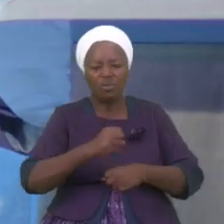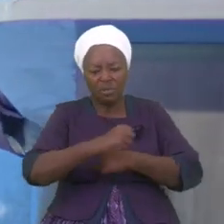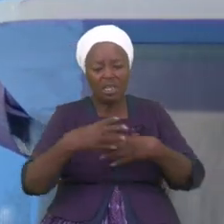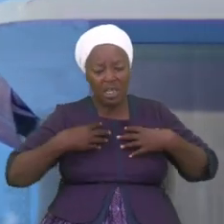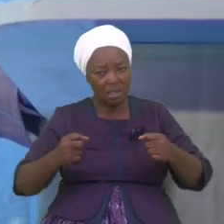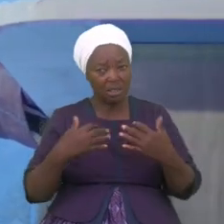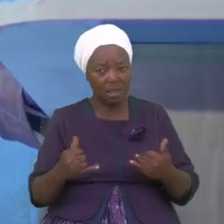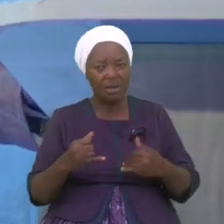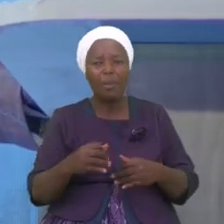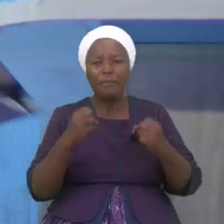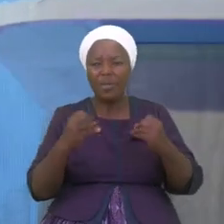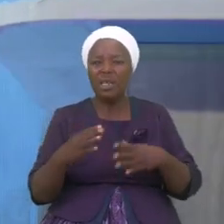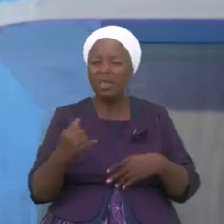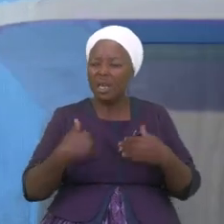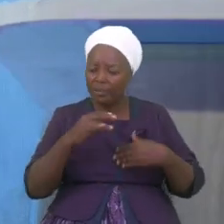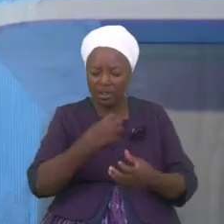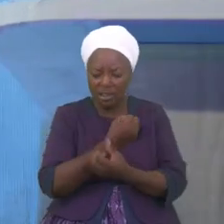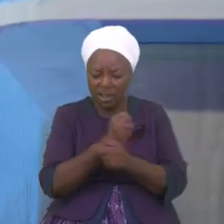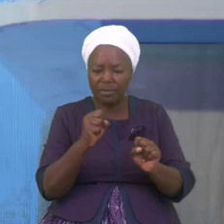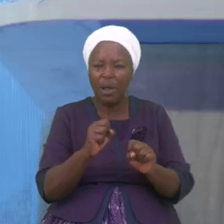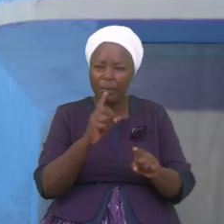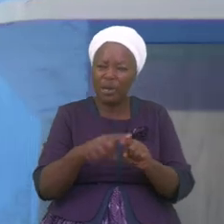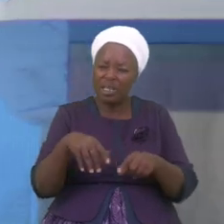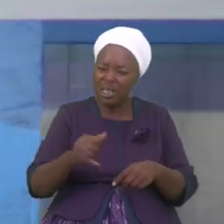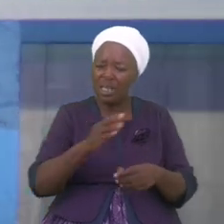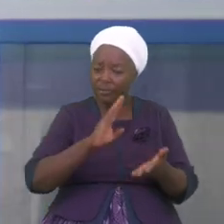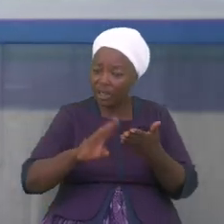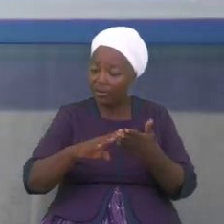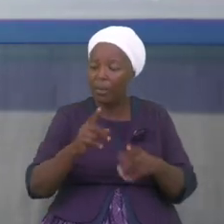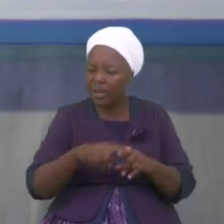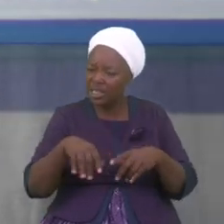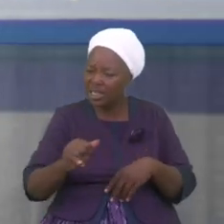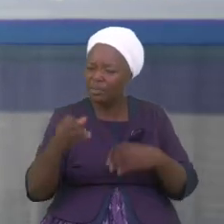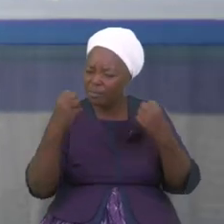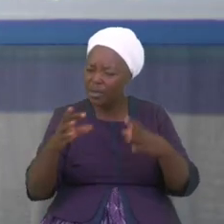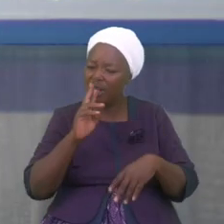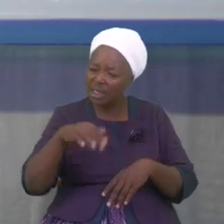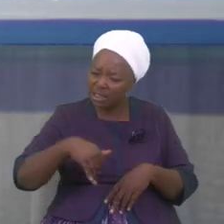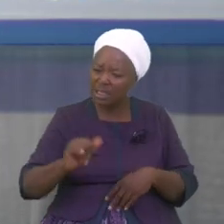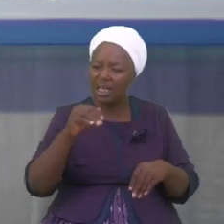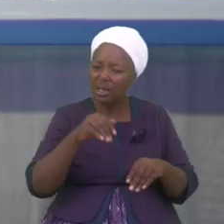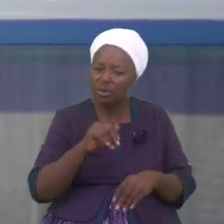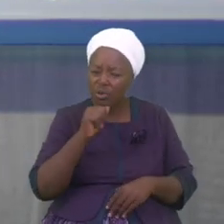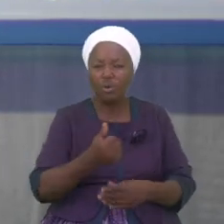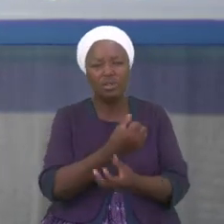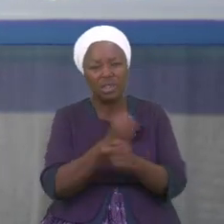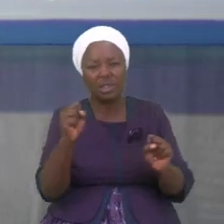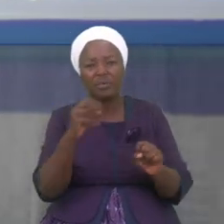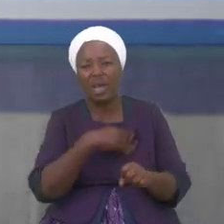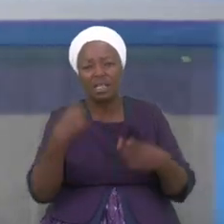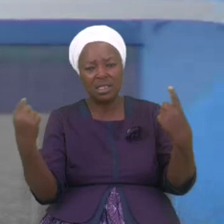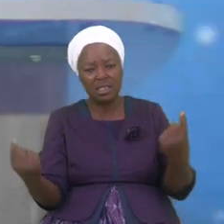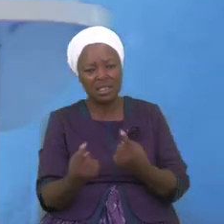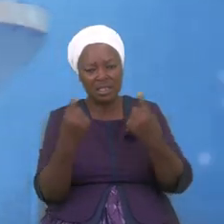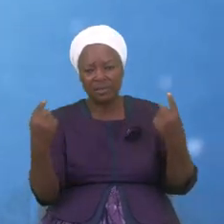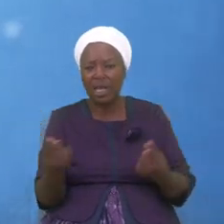sick. Many have been saved already, forgiven already, and many were still unsaved and sinful, and it was